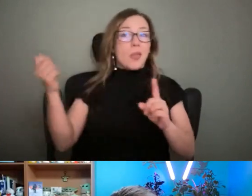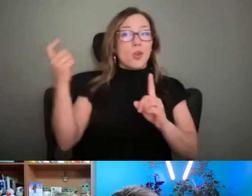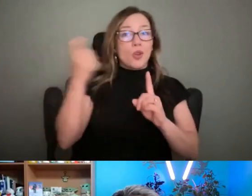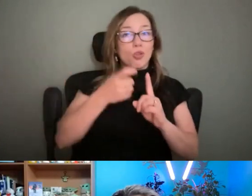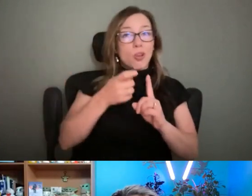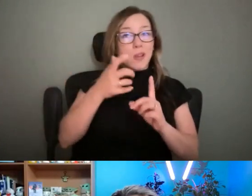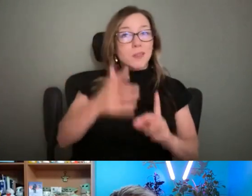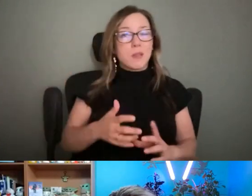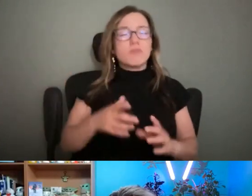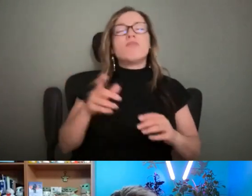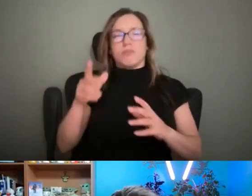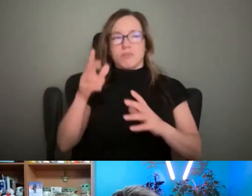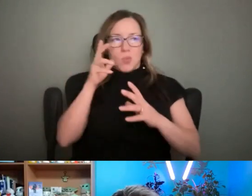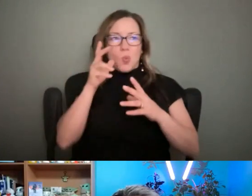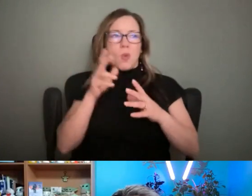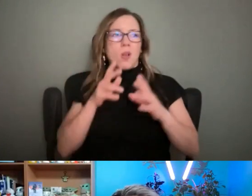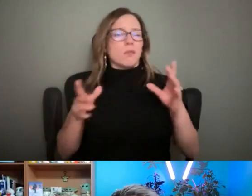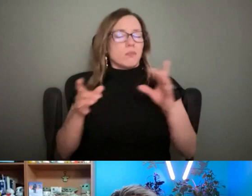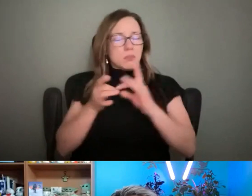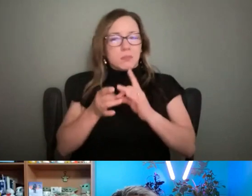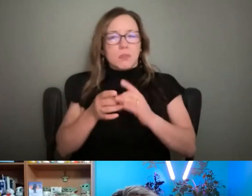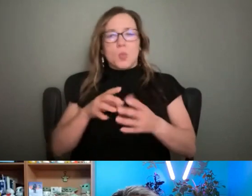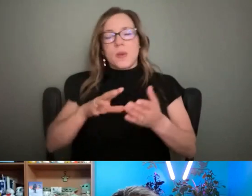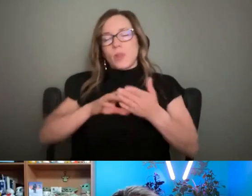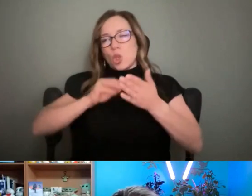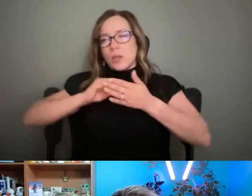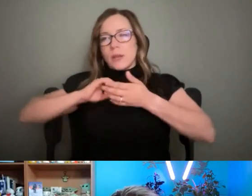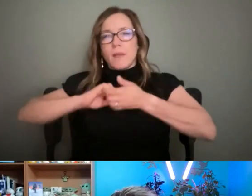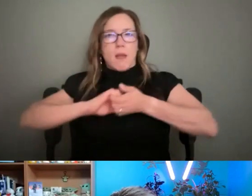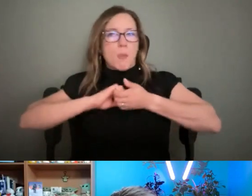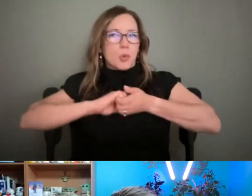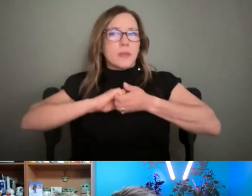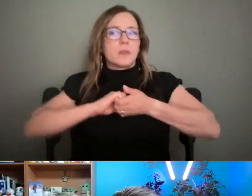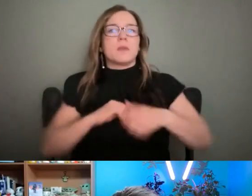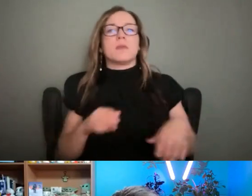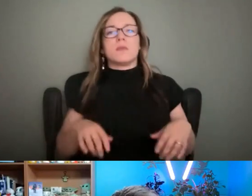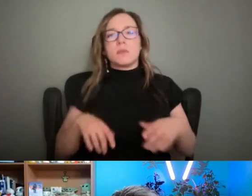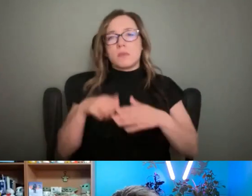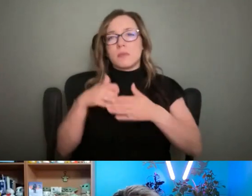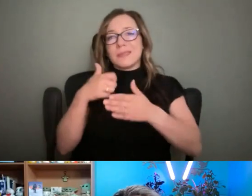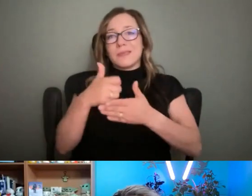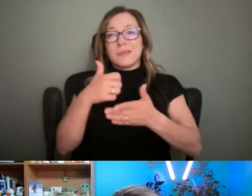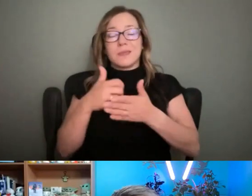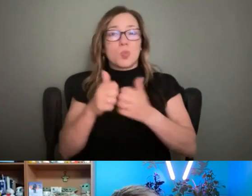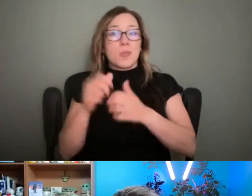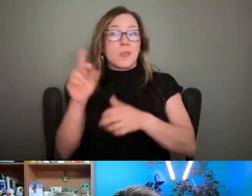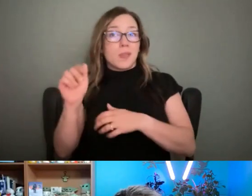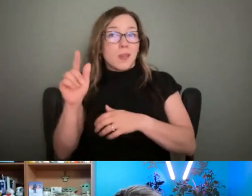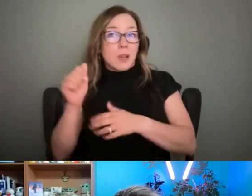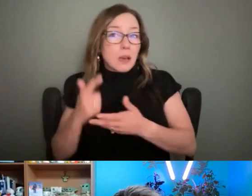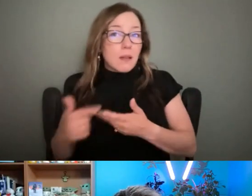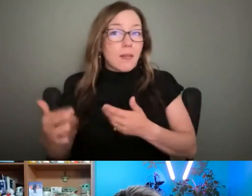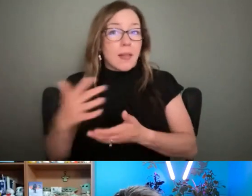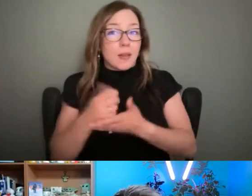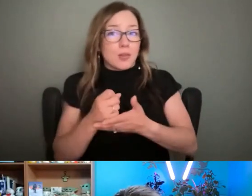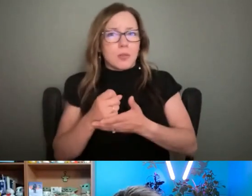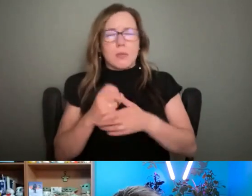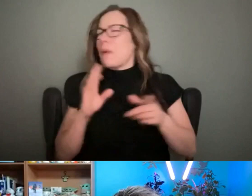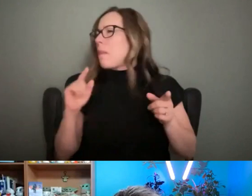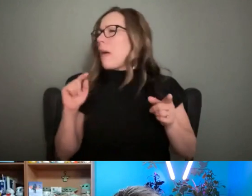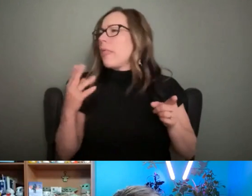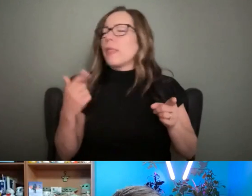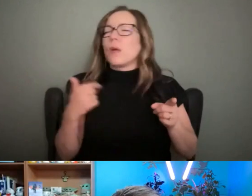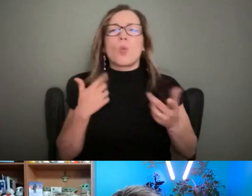connections for you. We have learning collaboratives. We have assistance with data collection. Beth, what am I leaving